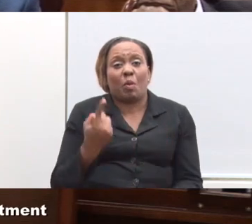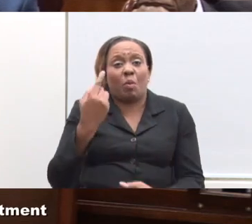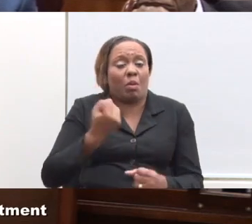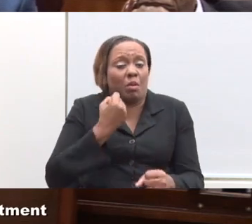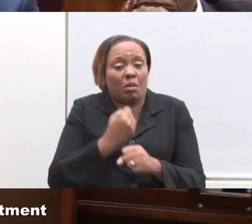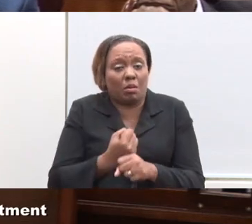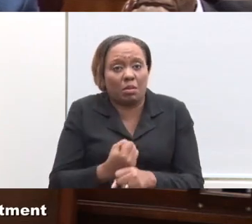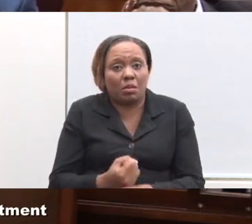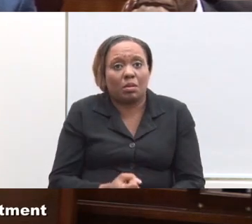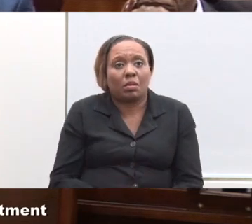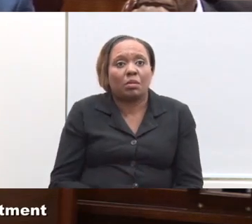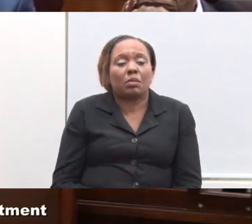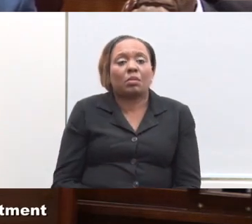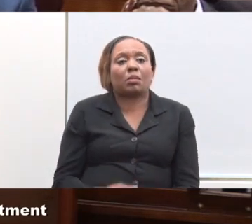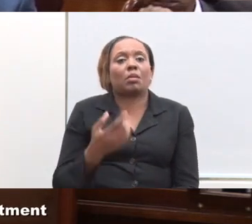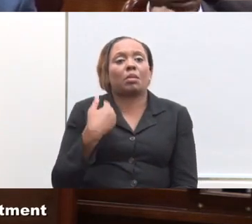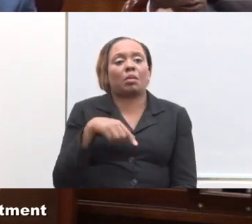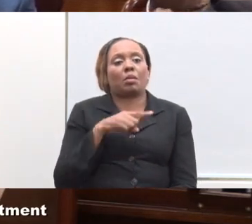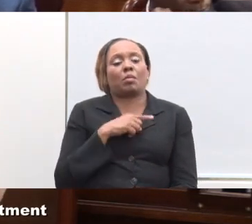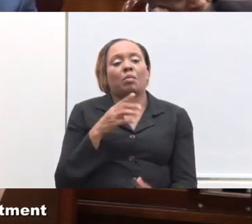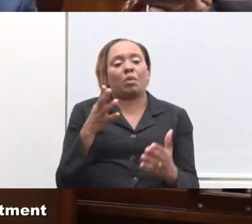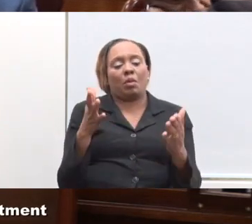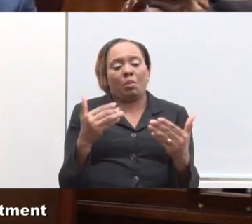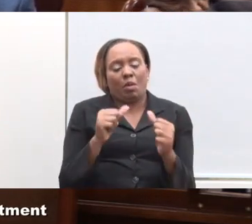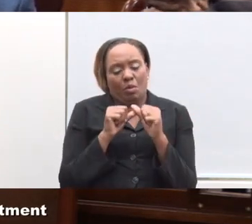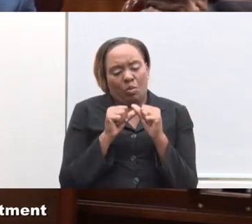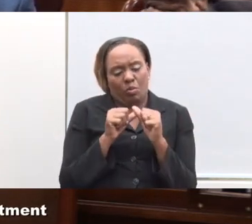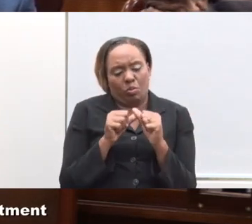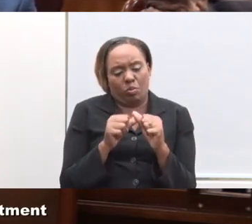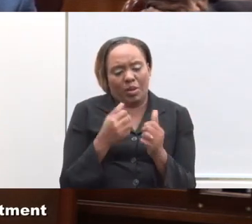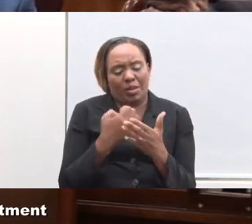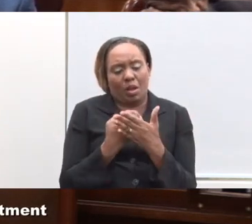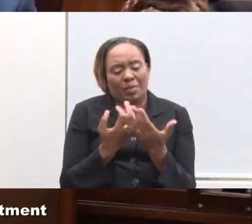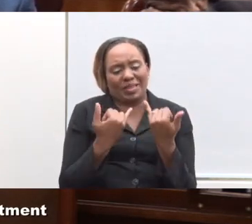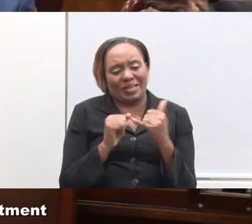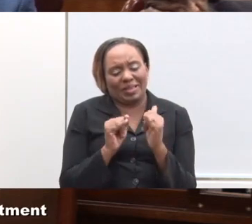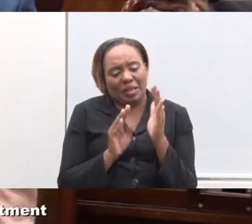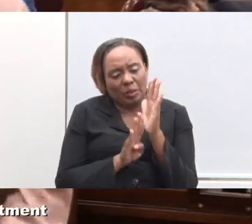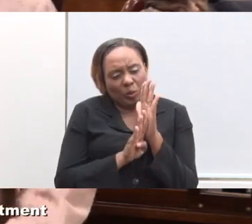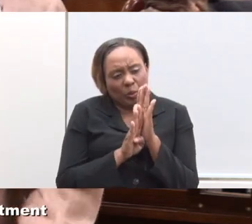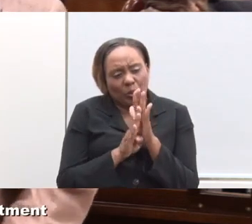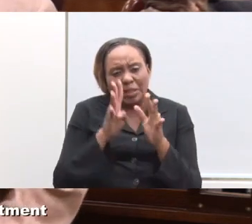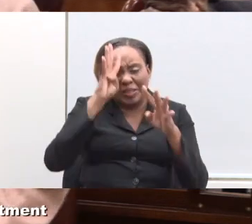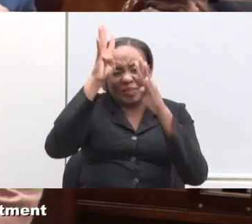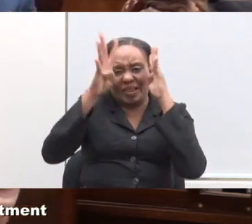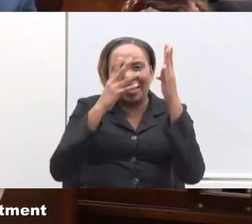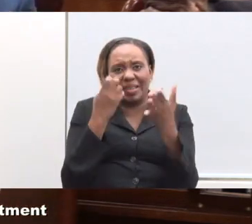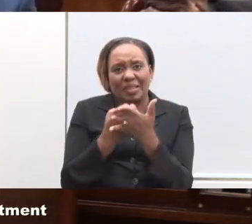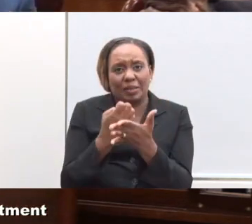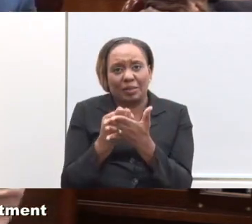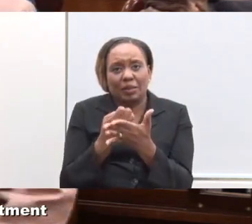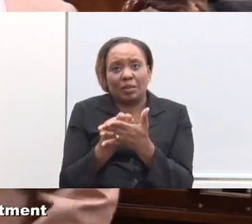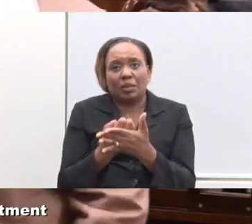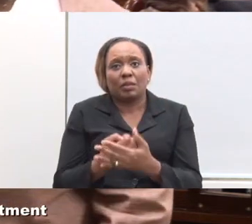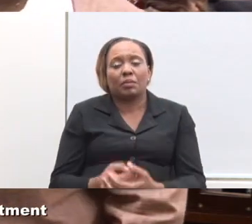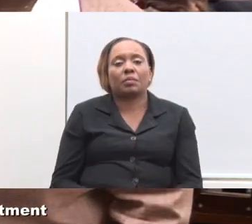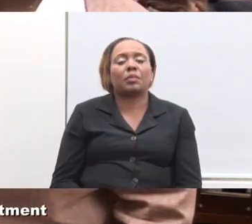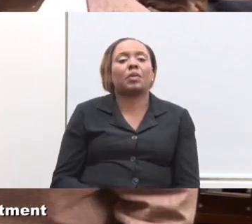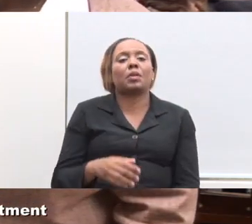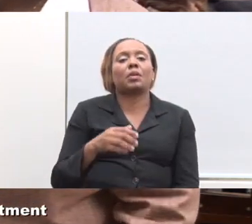to be able to stabilize and to create opportunities for our people. If the lady who is the waiter or the